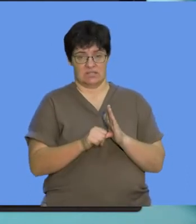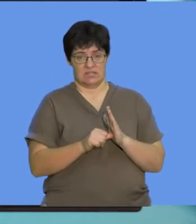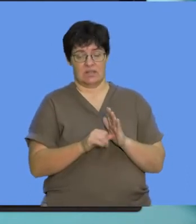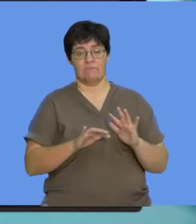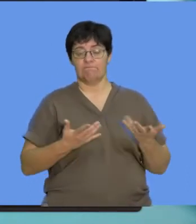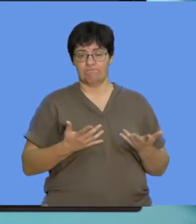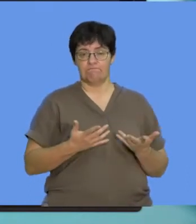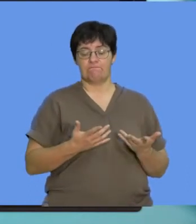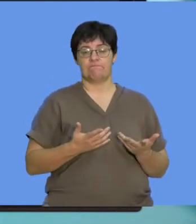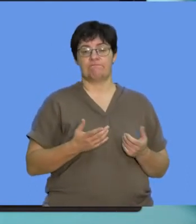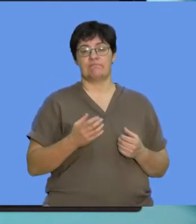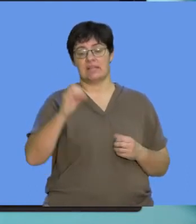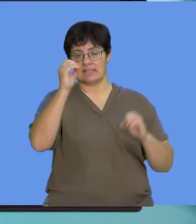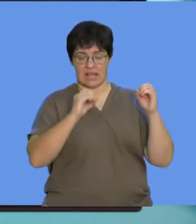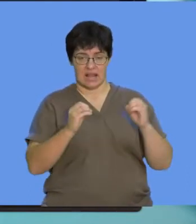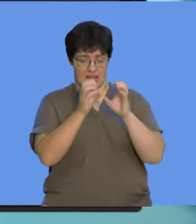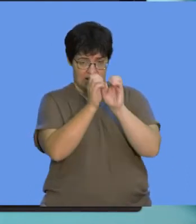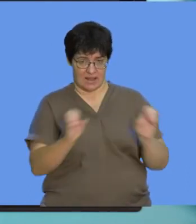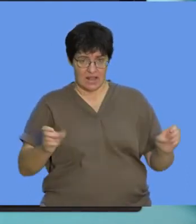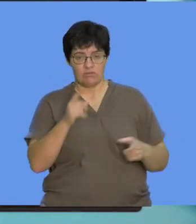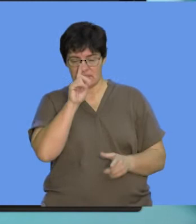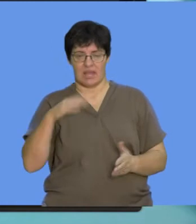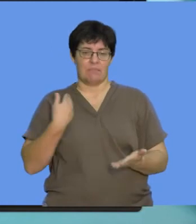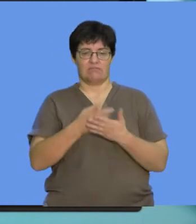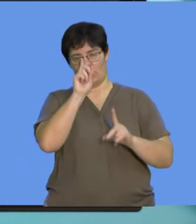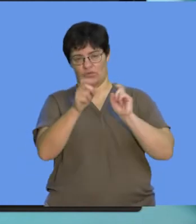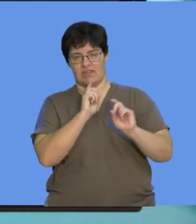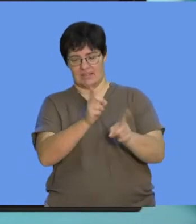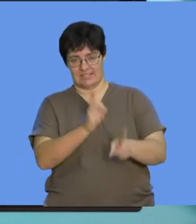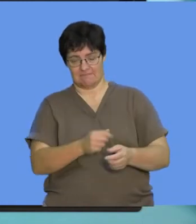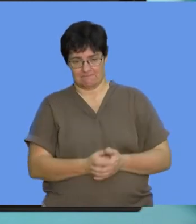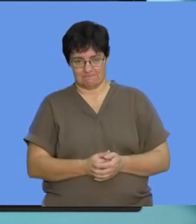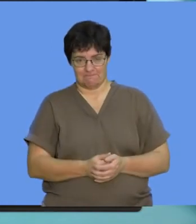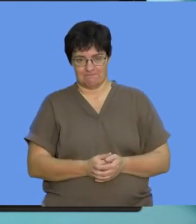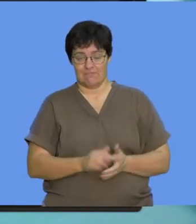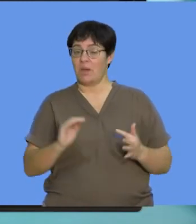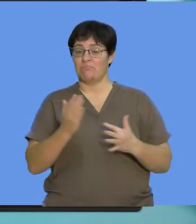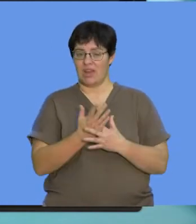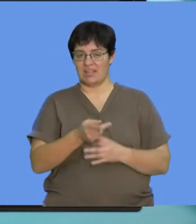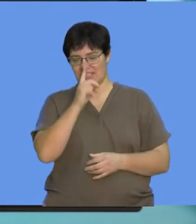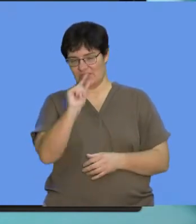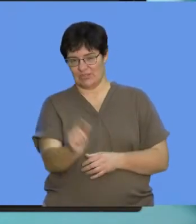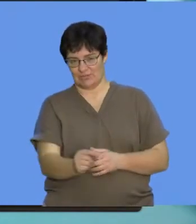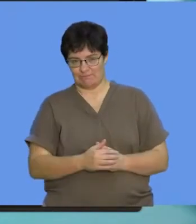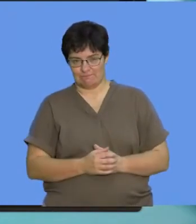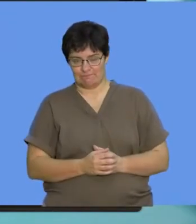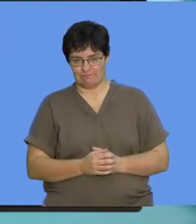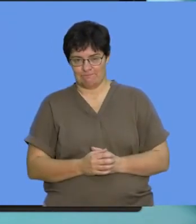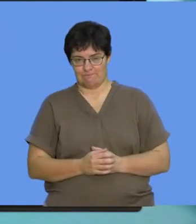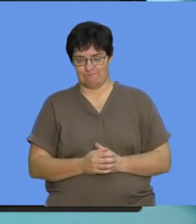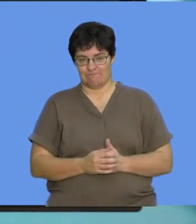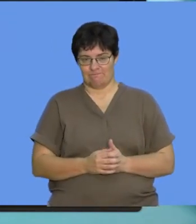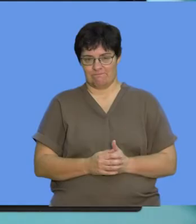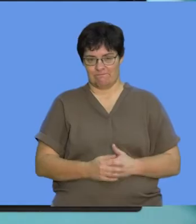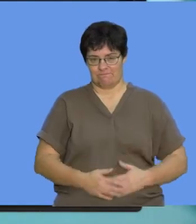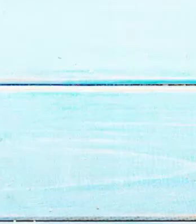replication is important in terms of the cell division, and we'll try some application of this to some questions. Short break, and see you in a little